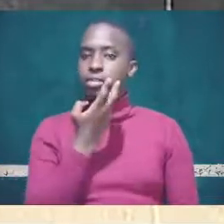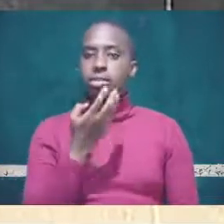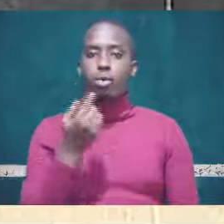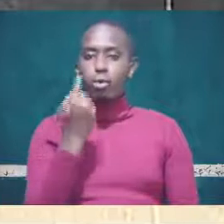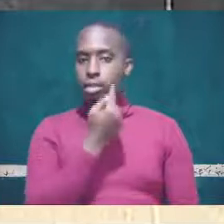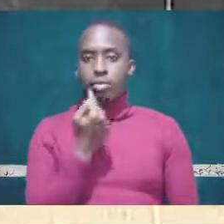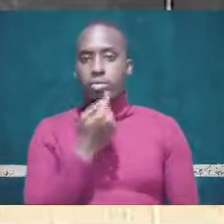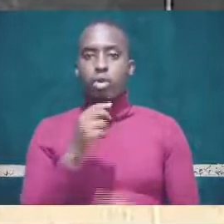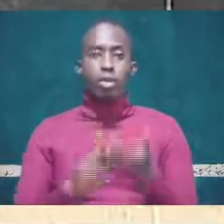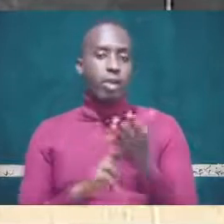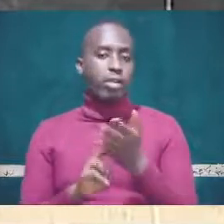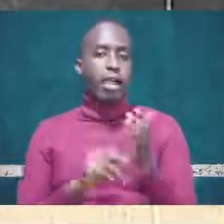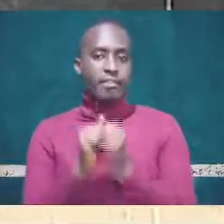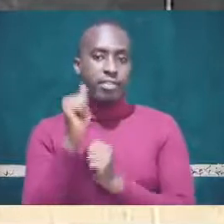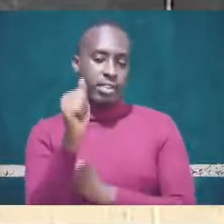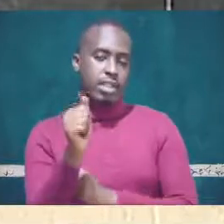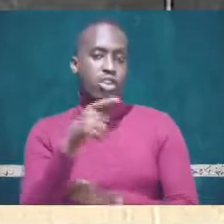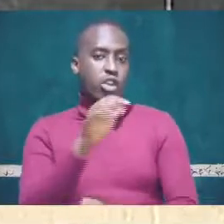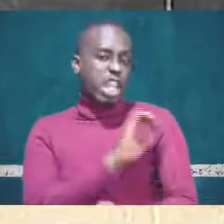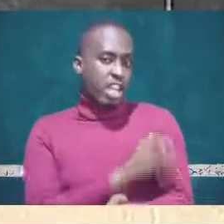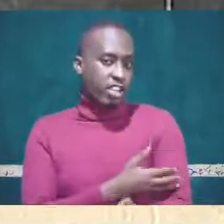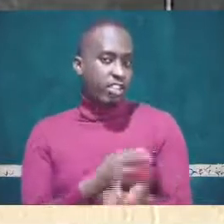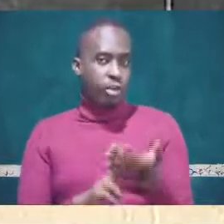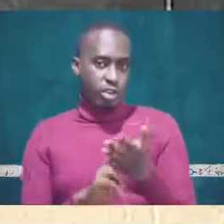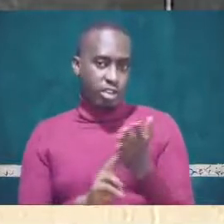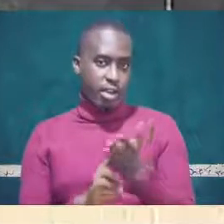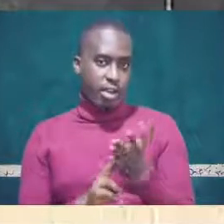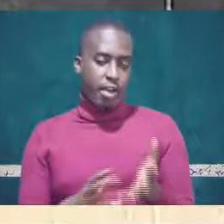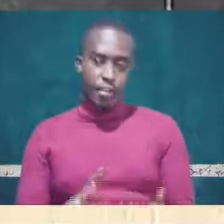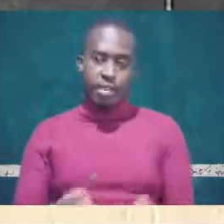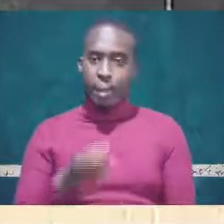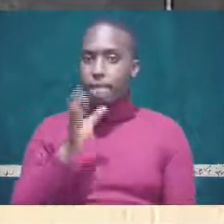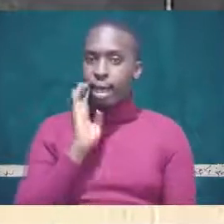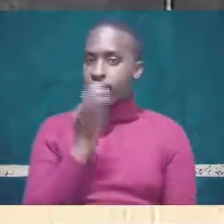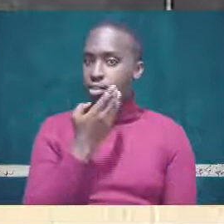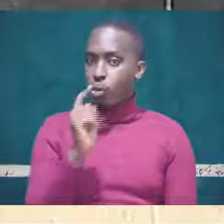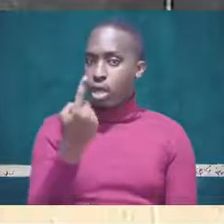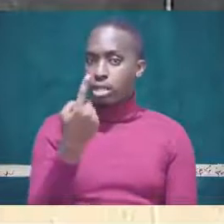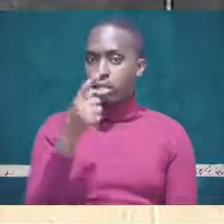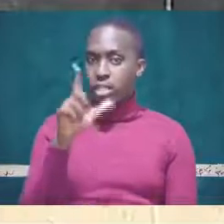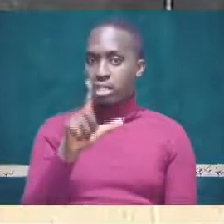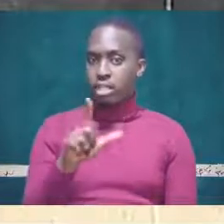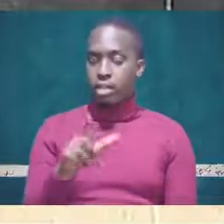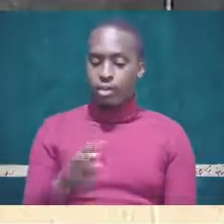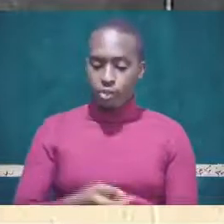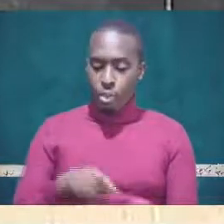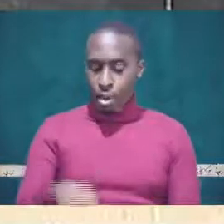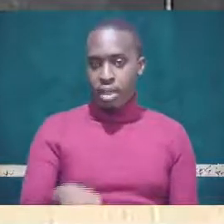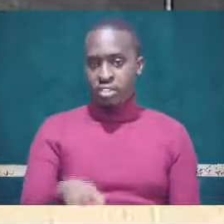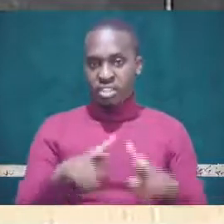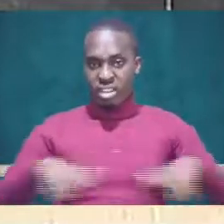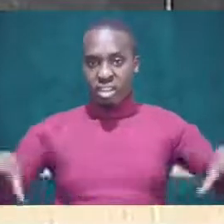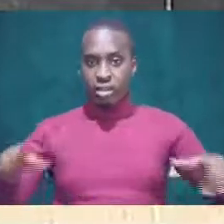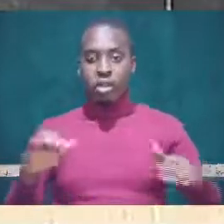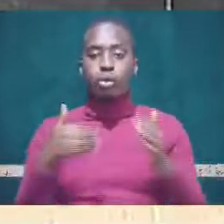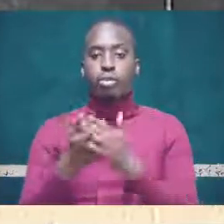joules. That is the energy I use. 15 joules. Raising water, 1 liter of water from the ground up to the level of